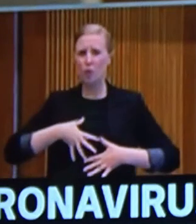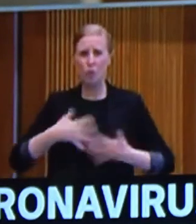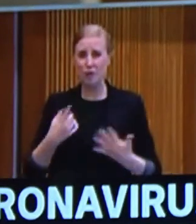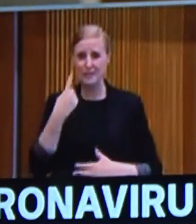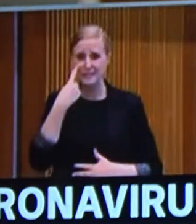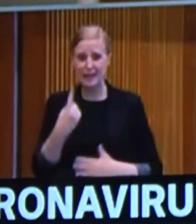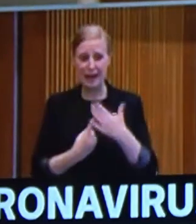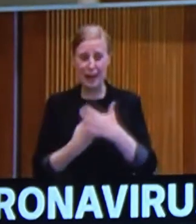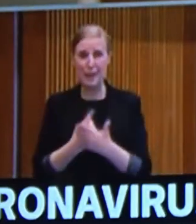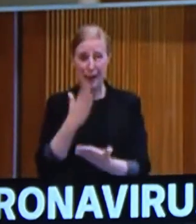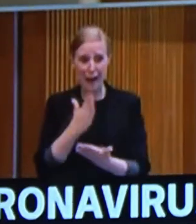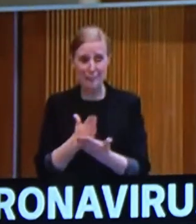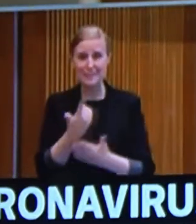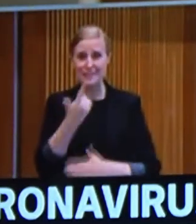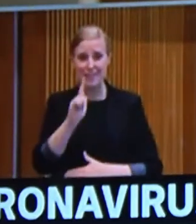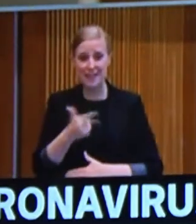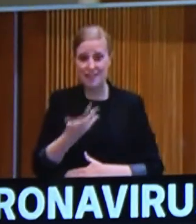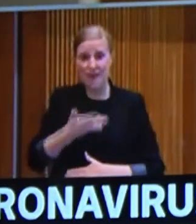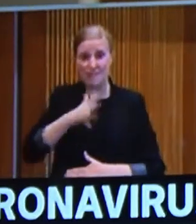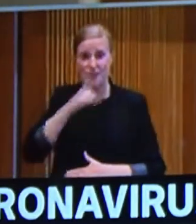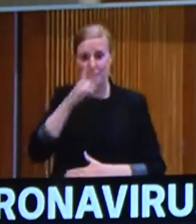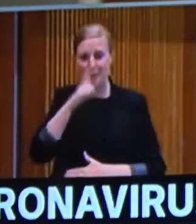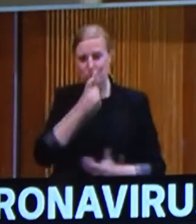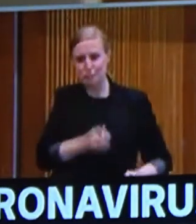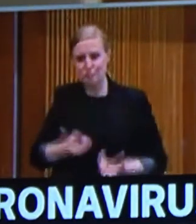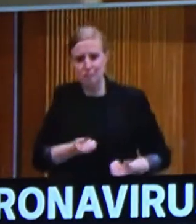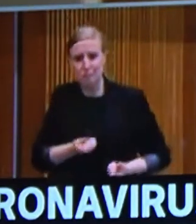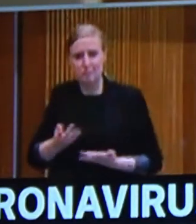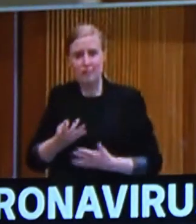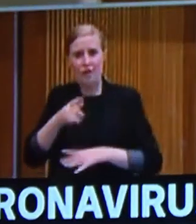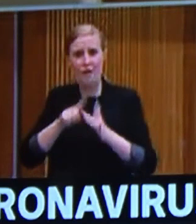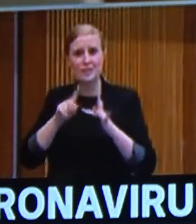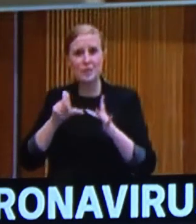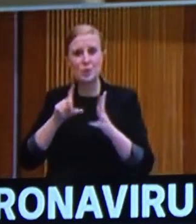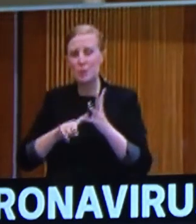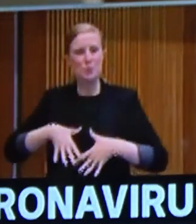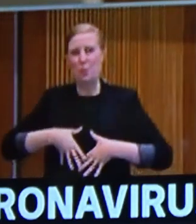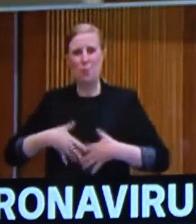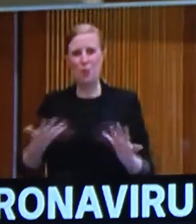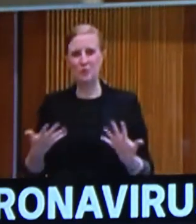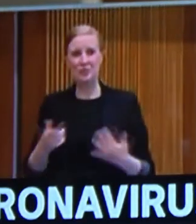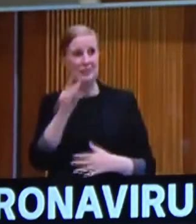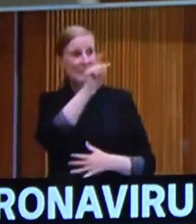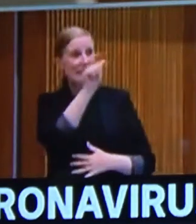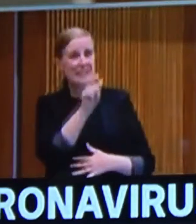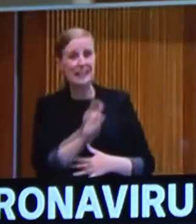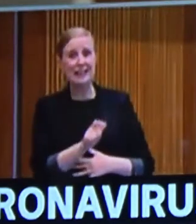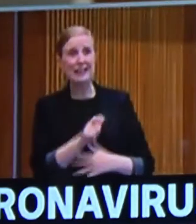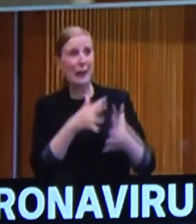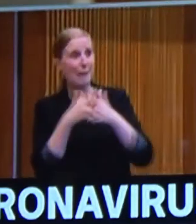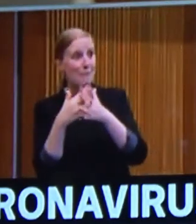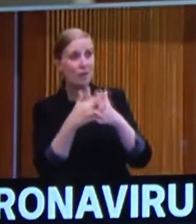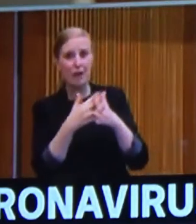see us anywhere near Italy or the United States. And just to emphasise where we are, the positive testing